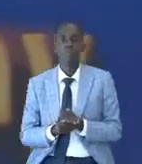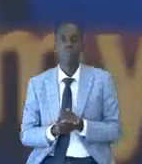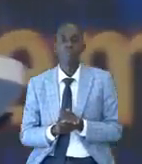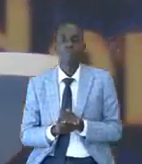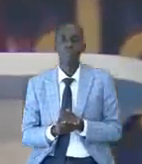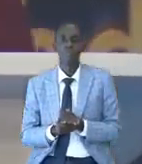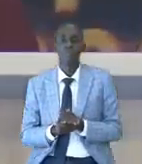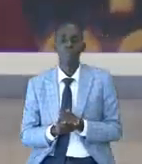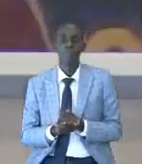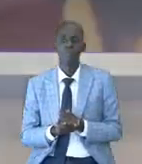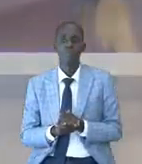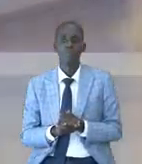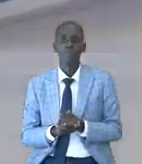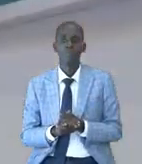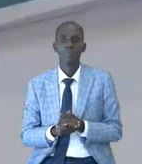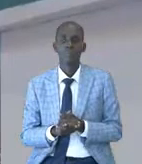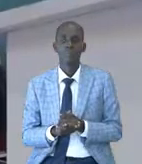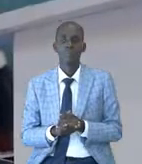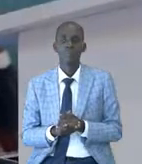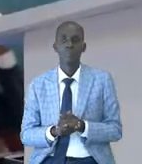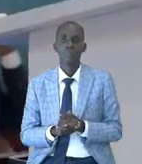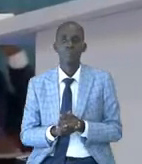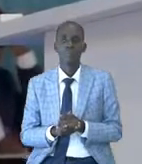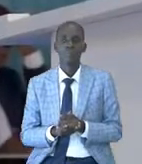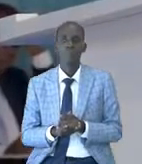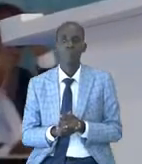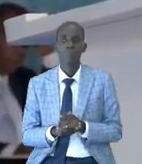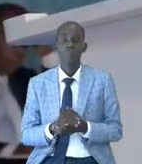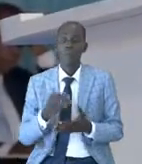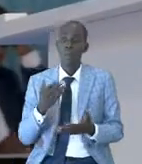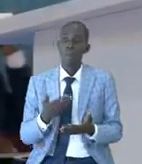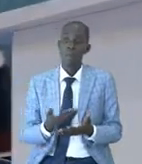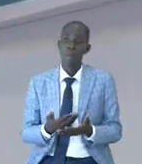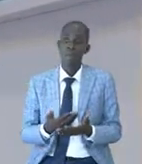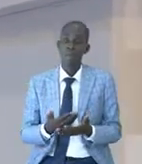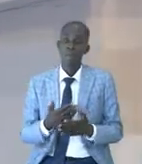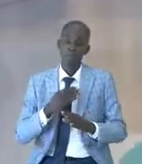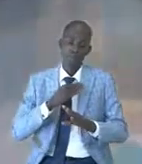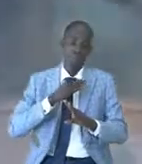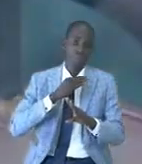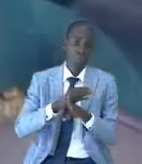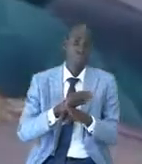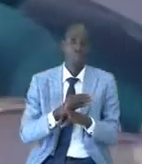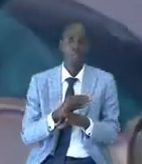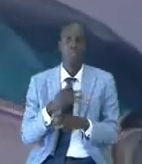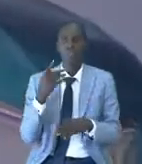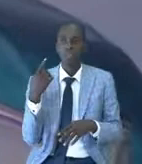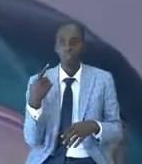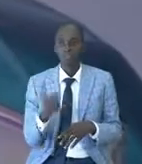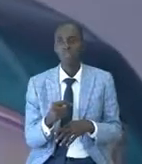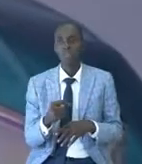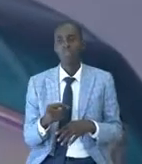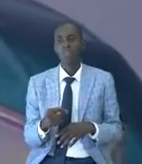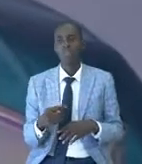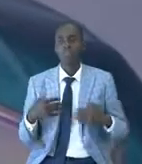bar and ban the beast. Bar and ban